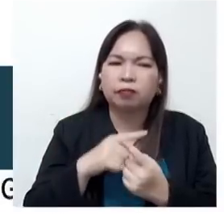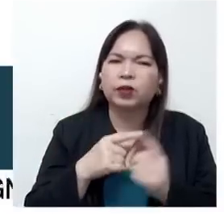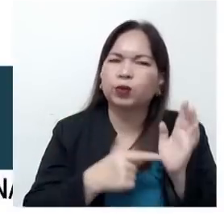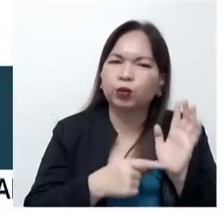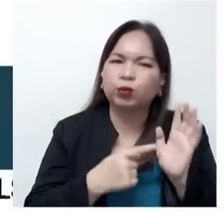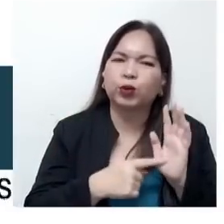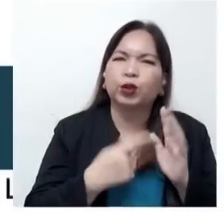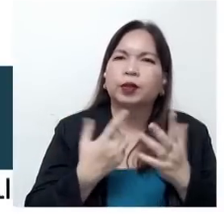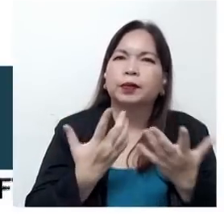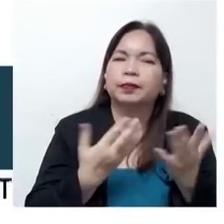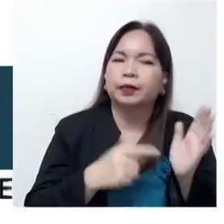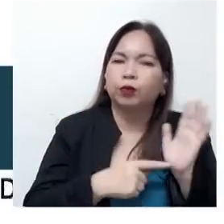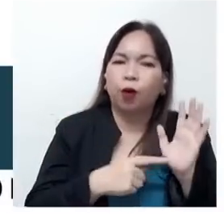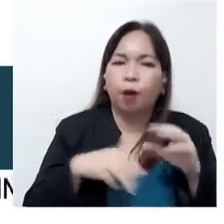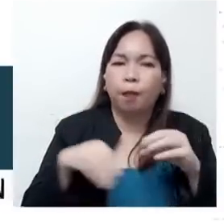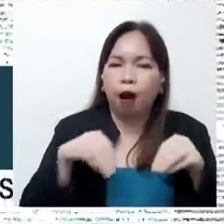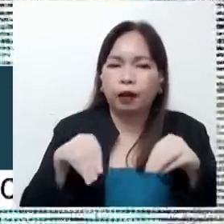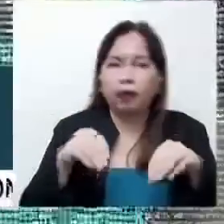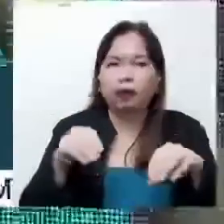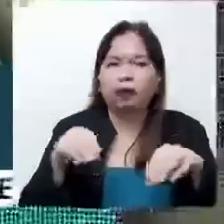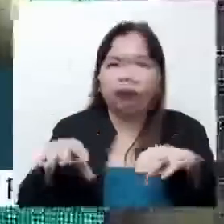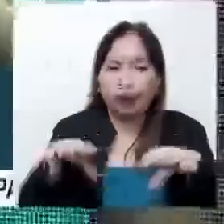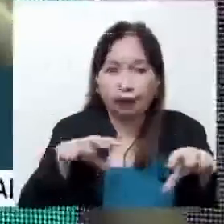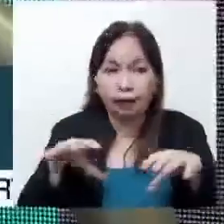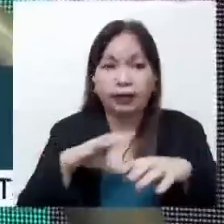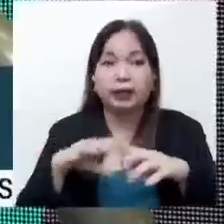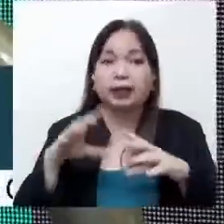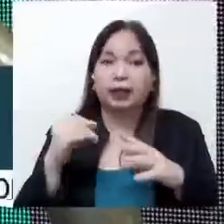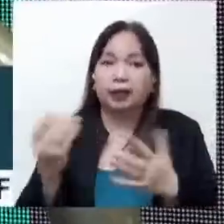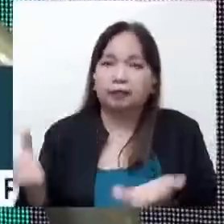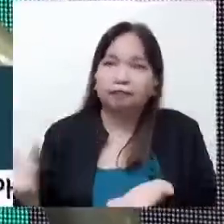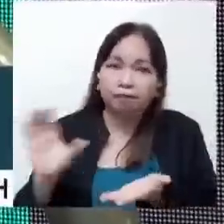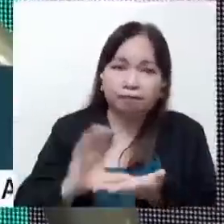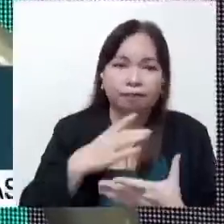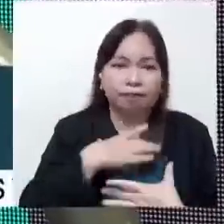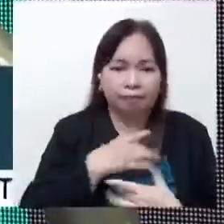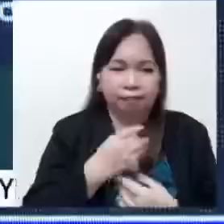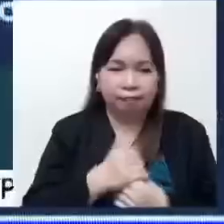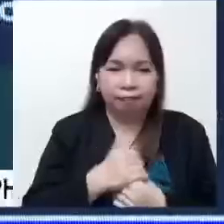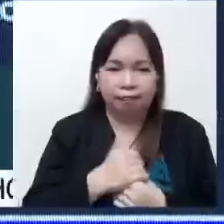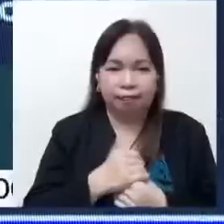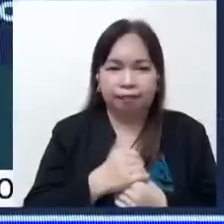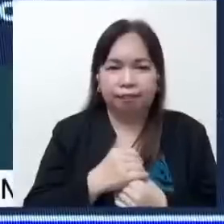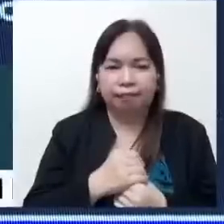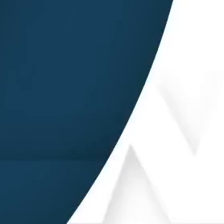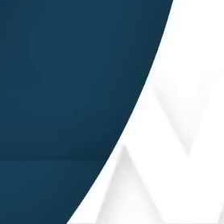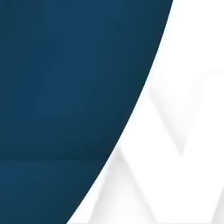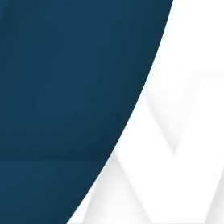activity and investor interest. Jackie Pascual, ABS-CBN News.